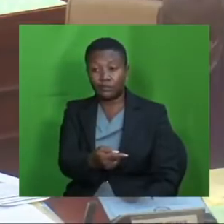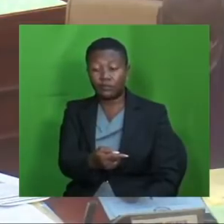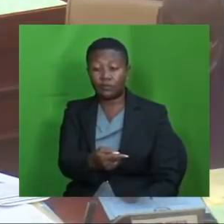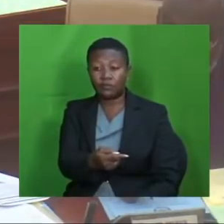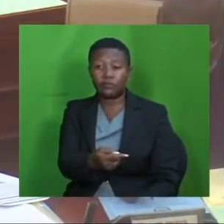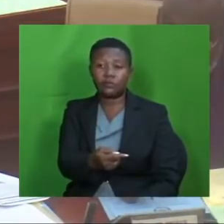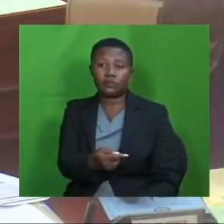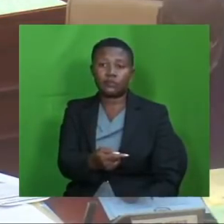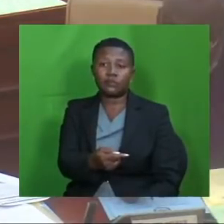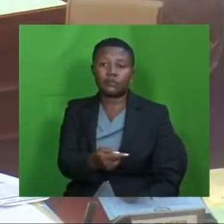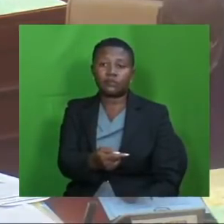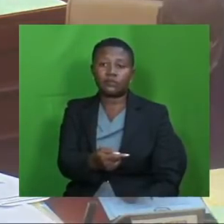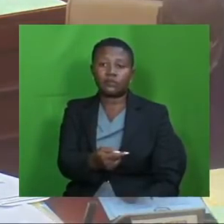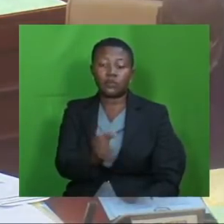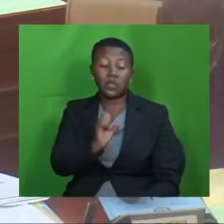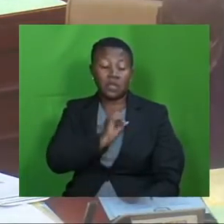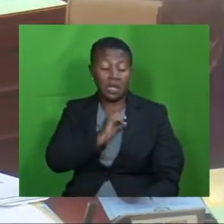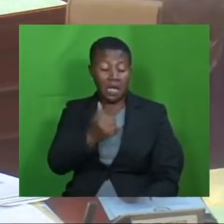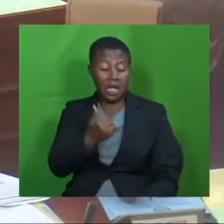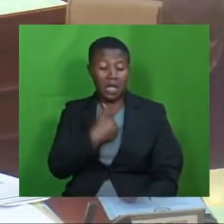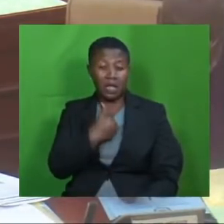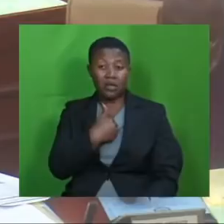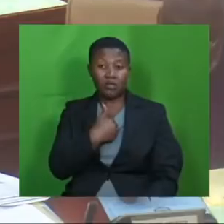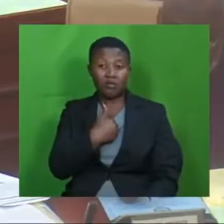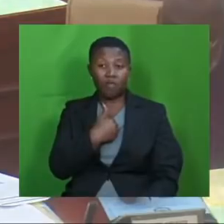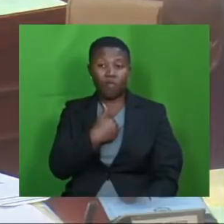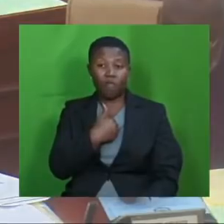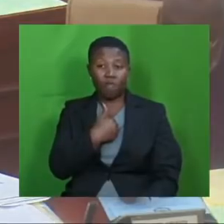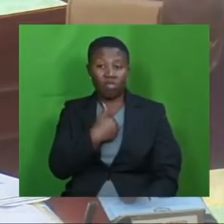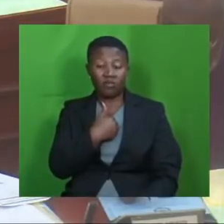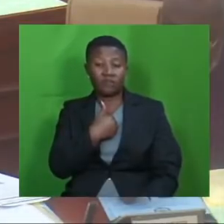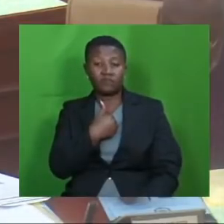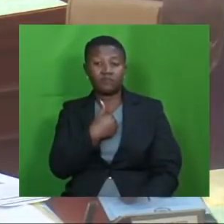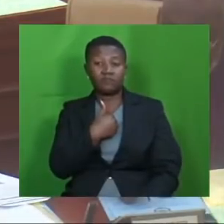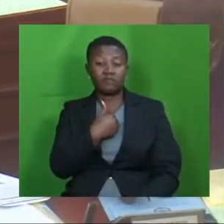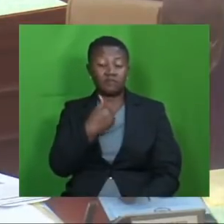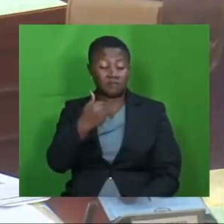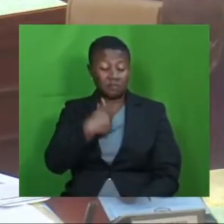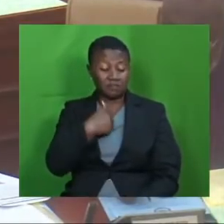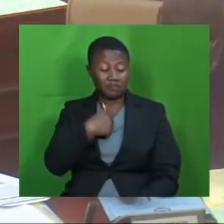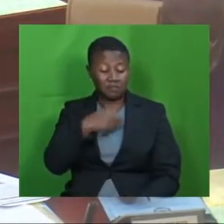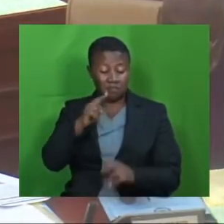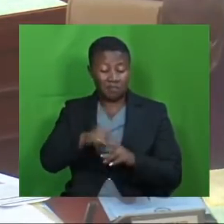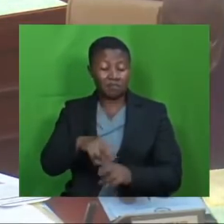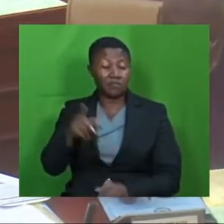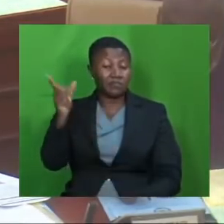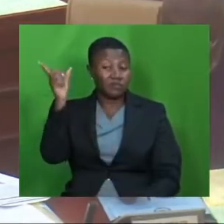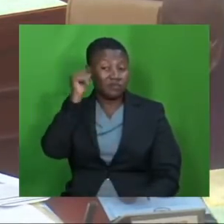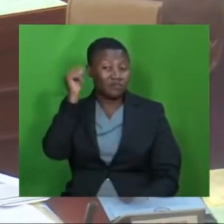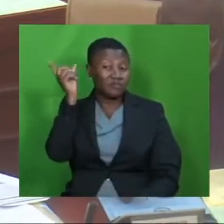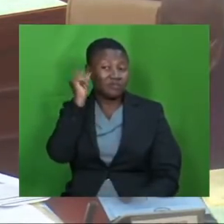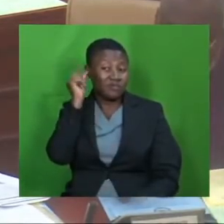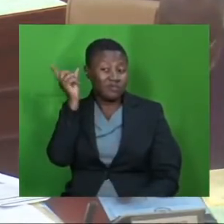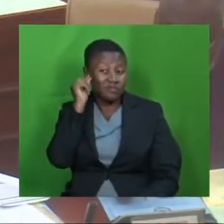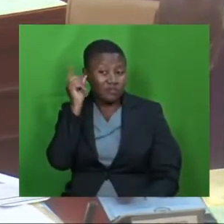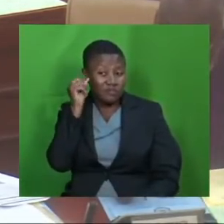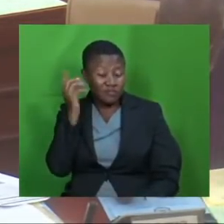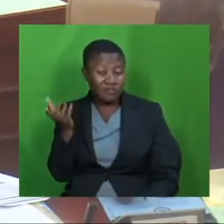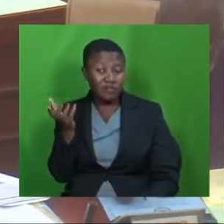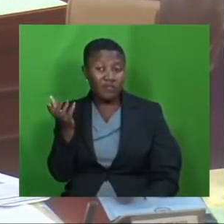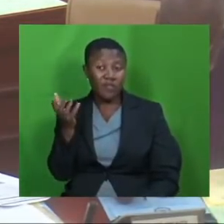I have courtesy to listen. I have listened to my colleagues have listened to